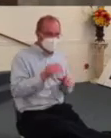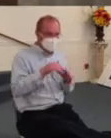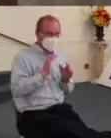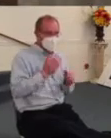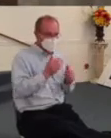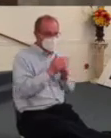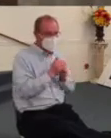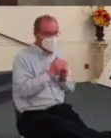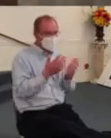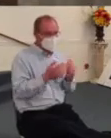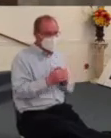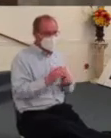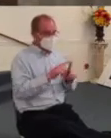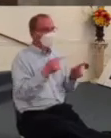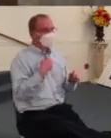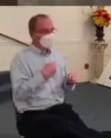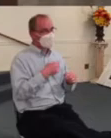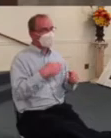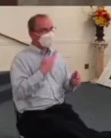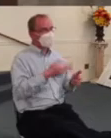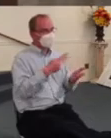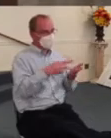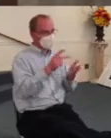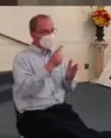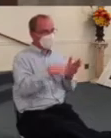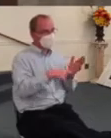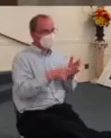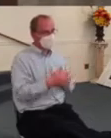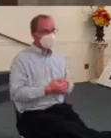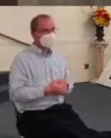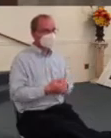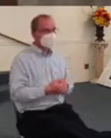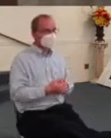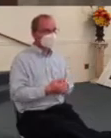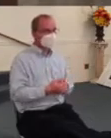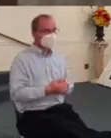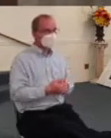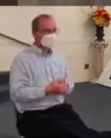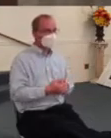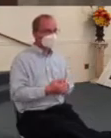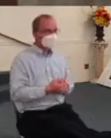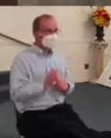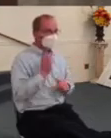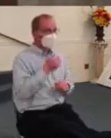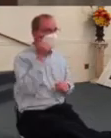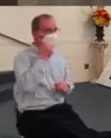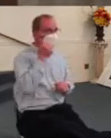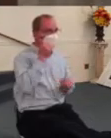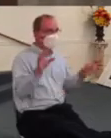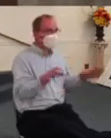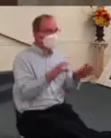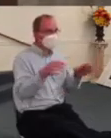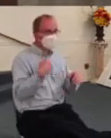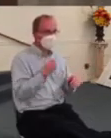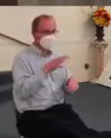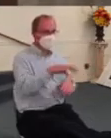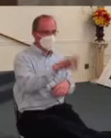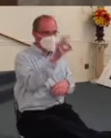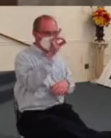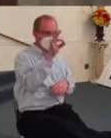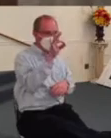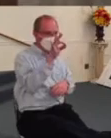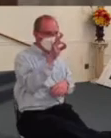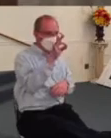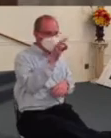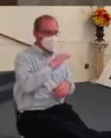As we go through our daily activities, we discover that Christianity is not as popular in